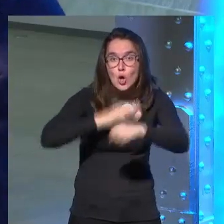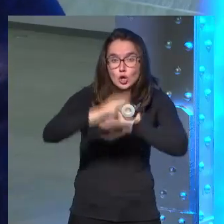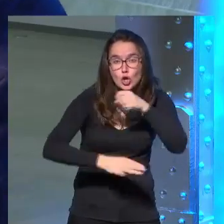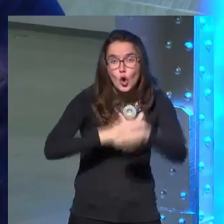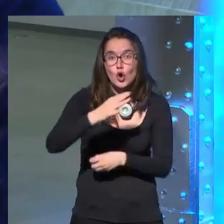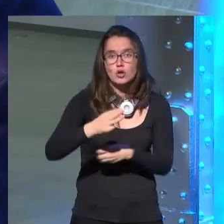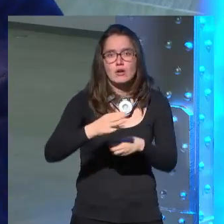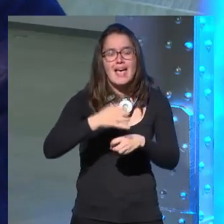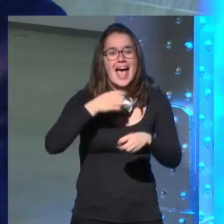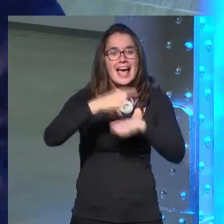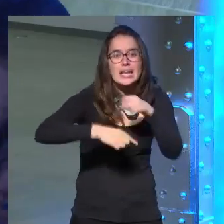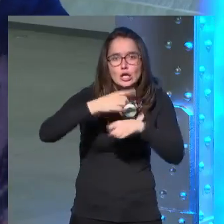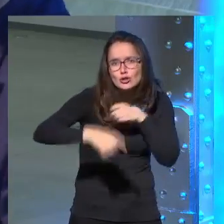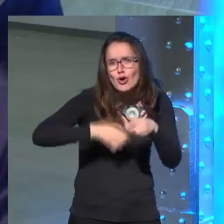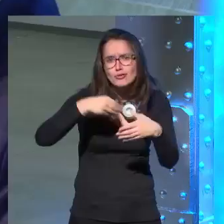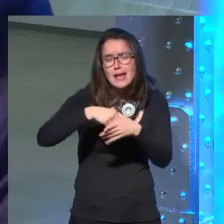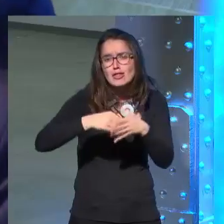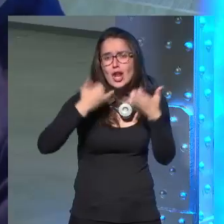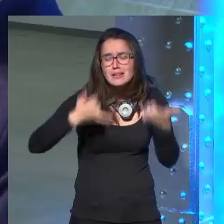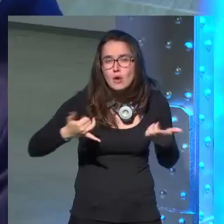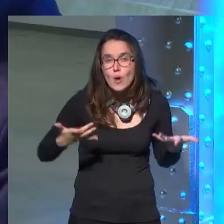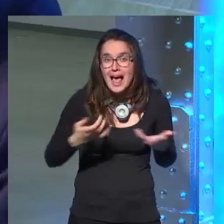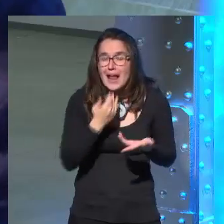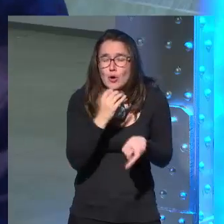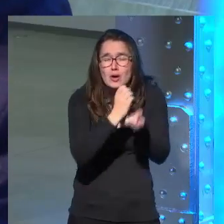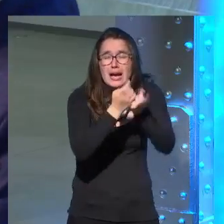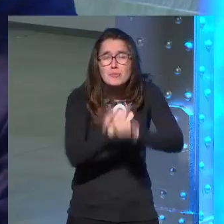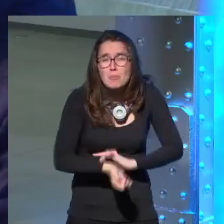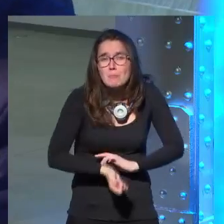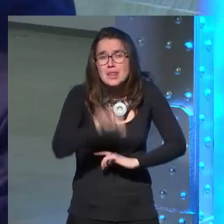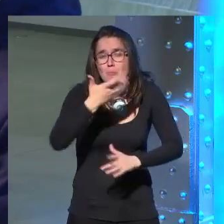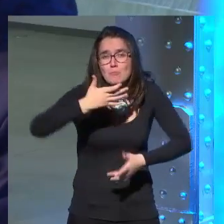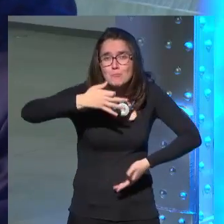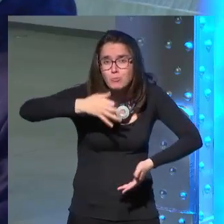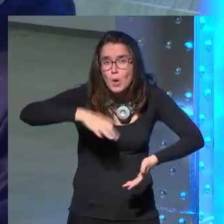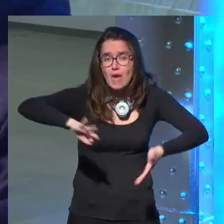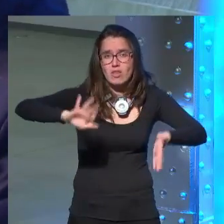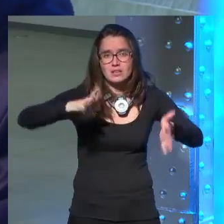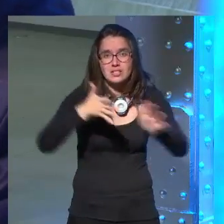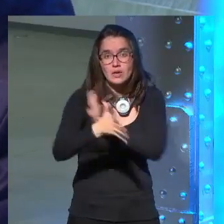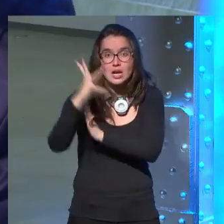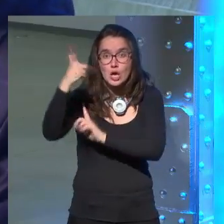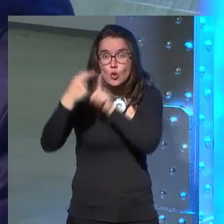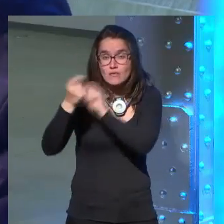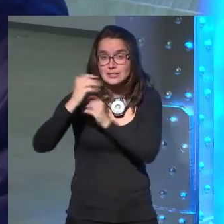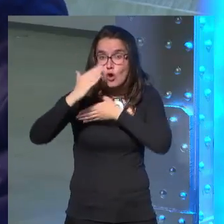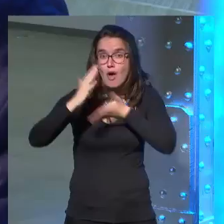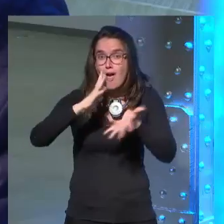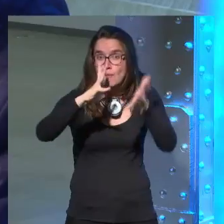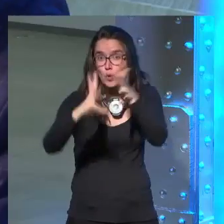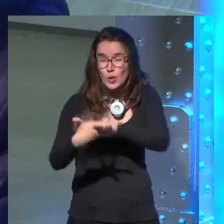just a small change in one of them would mean that the universe could not have evolved. And so one of the big questions in the book,